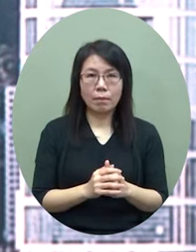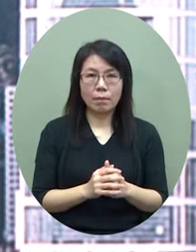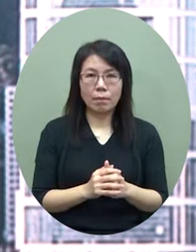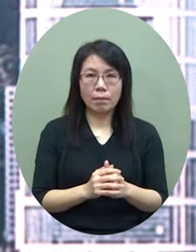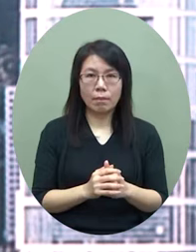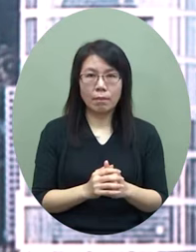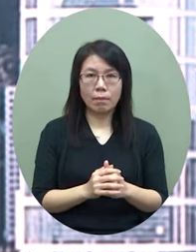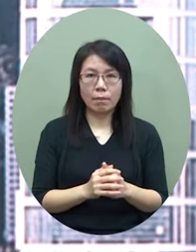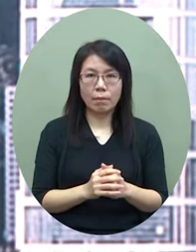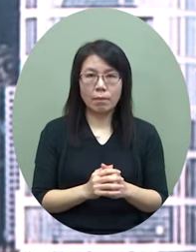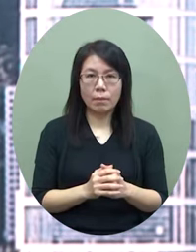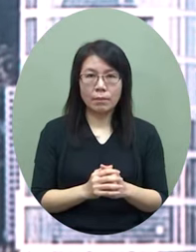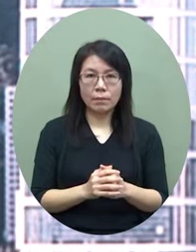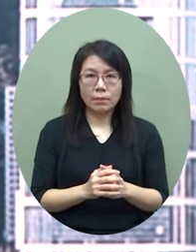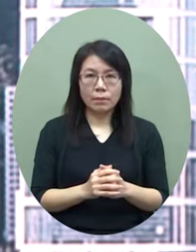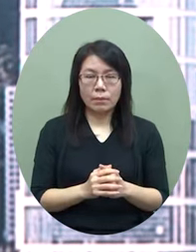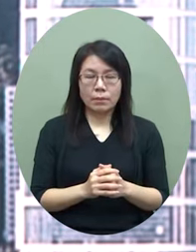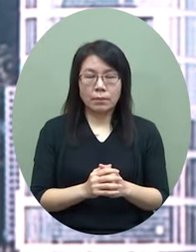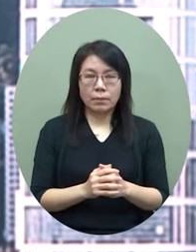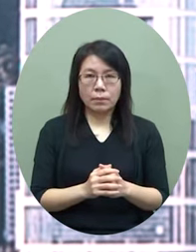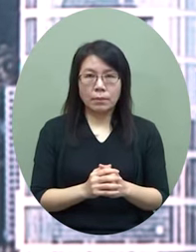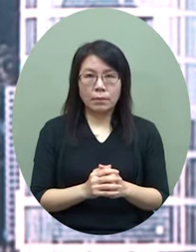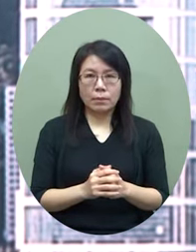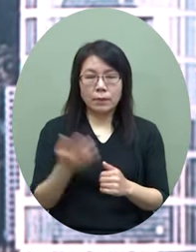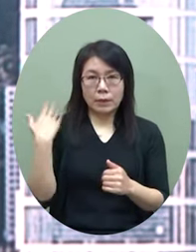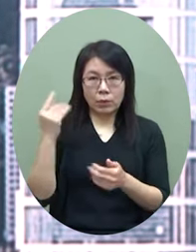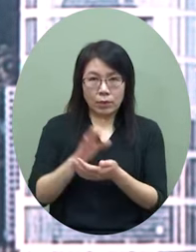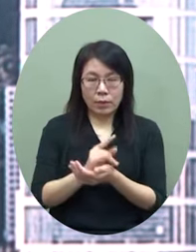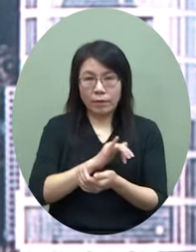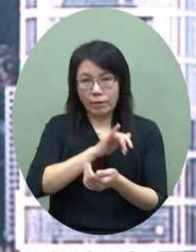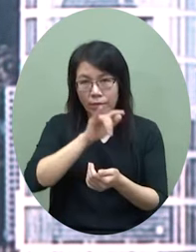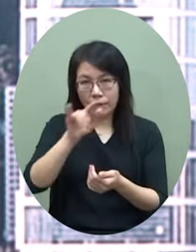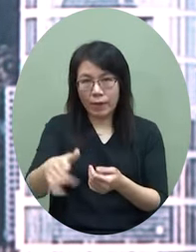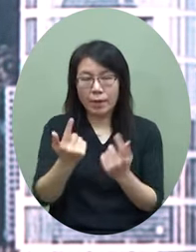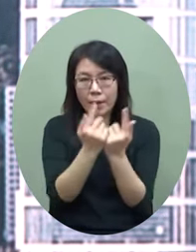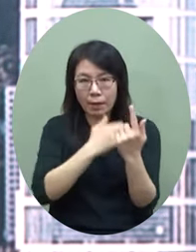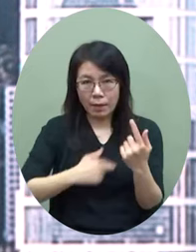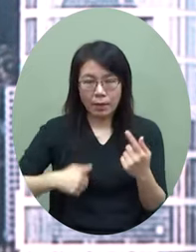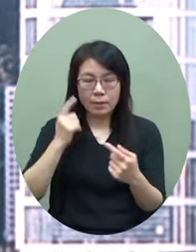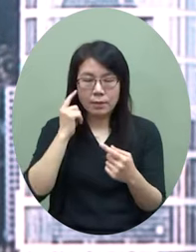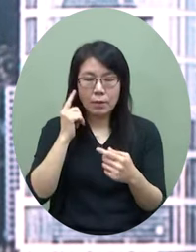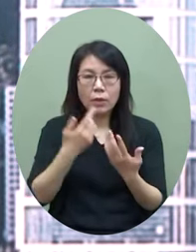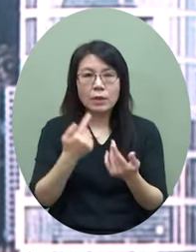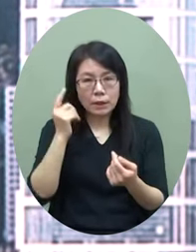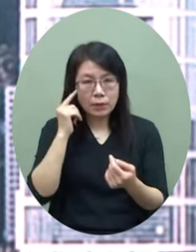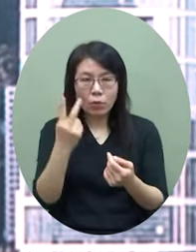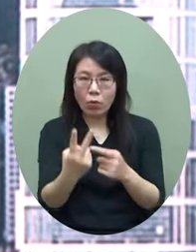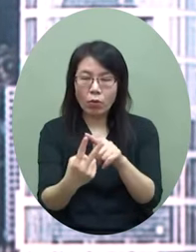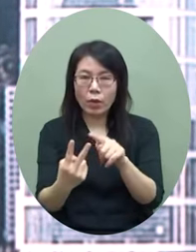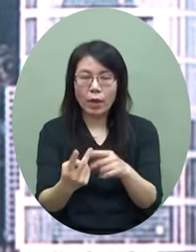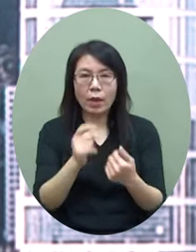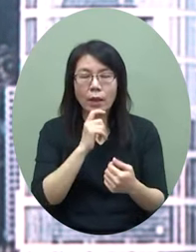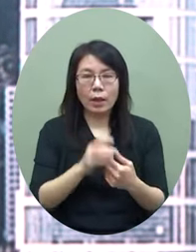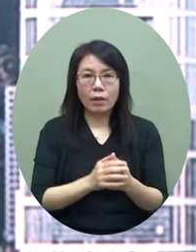given to understandwhen I was in Beijinglast Novemberthat if there is a needif there is a need in Hong Kongthen the chief